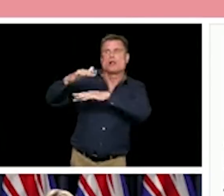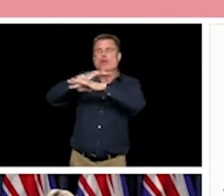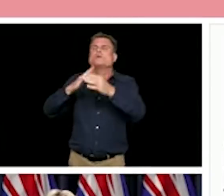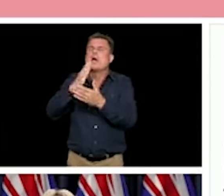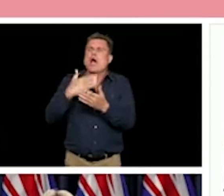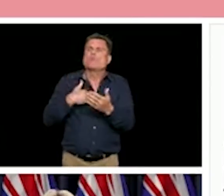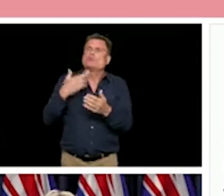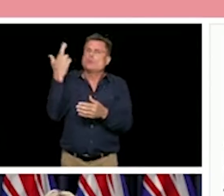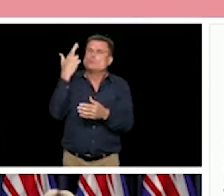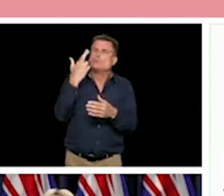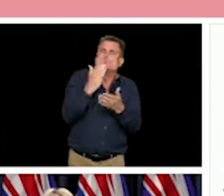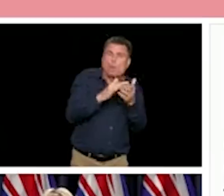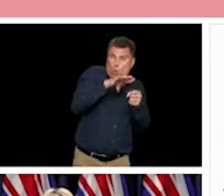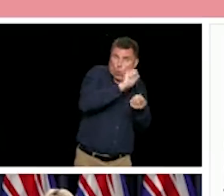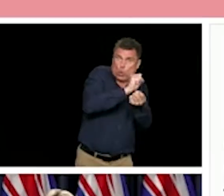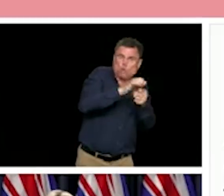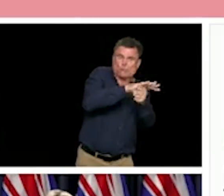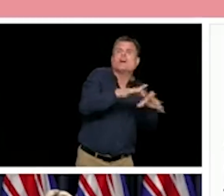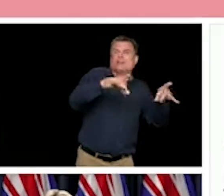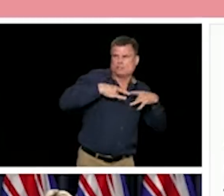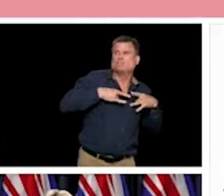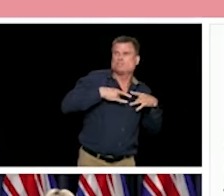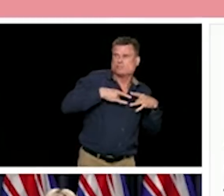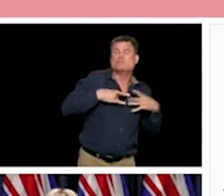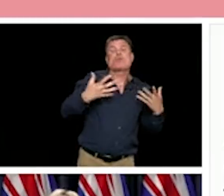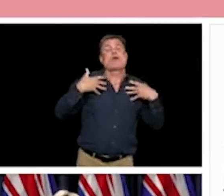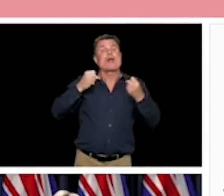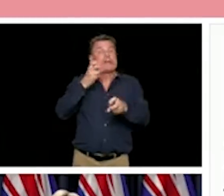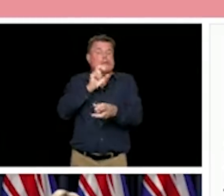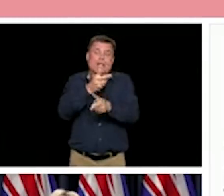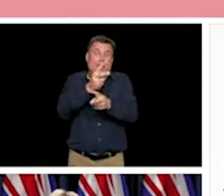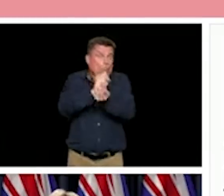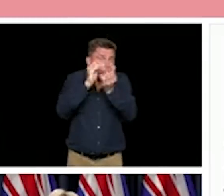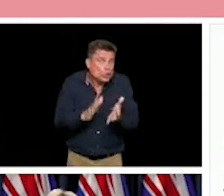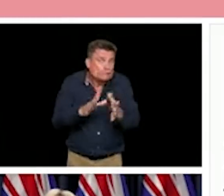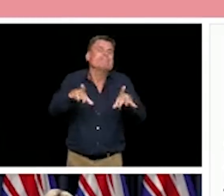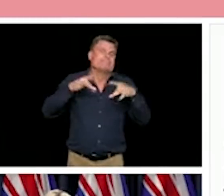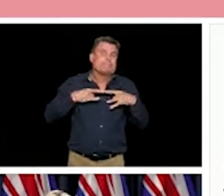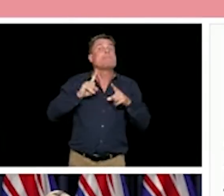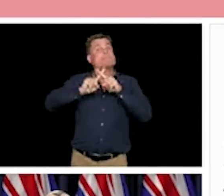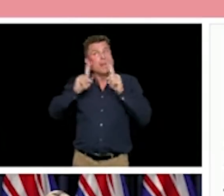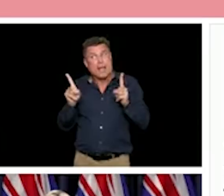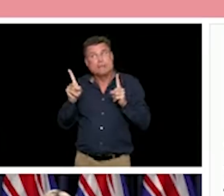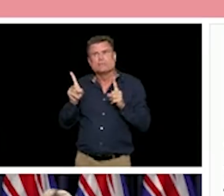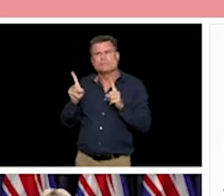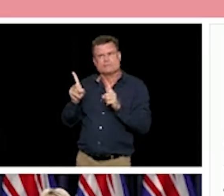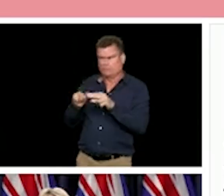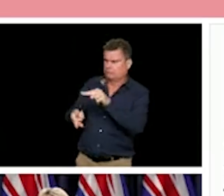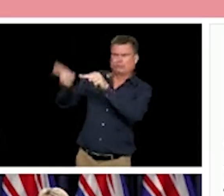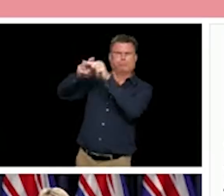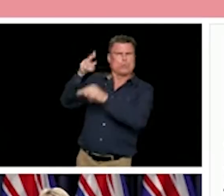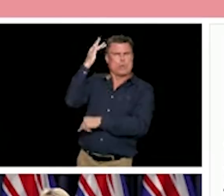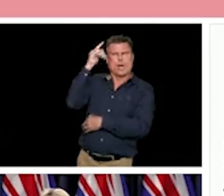workplace exposures, including healthcare workers, but it is also being driven by what we're seeing